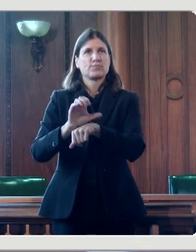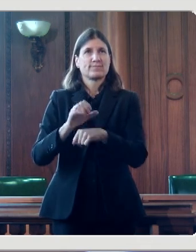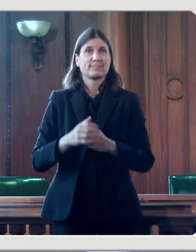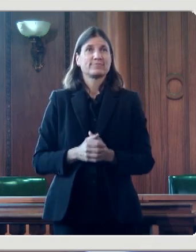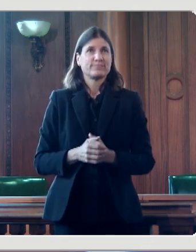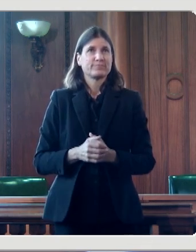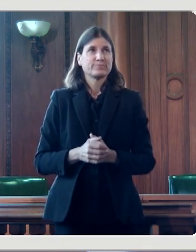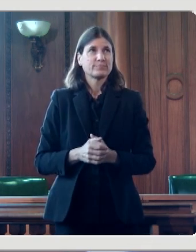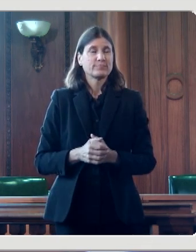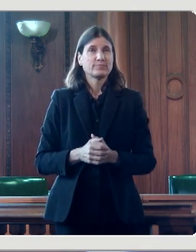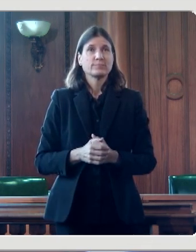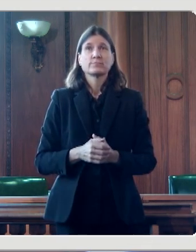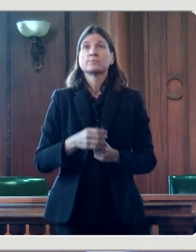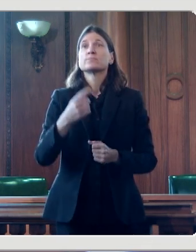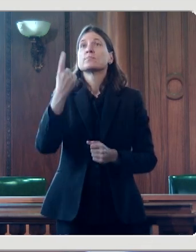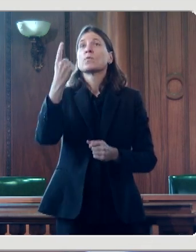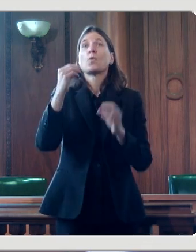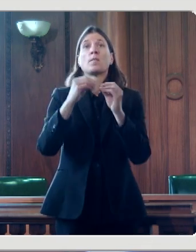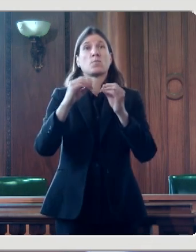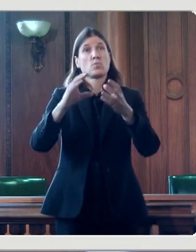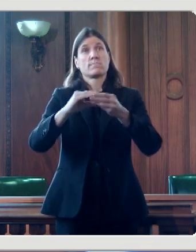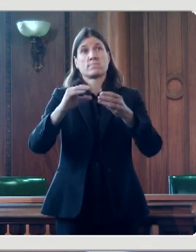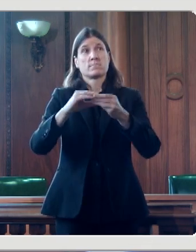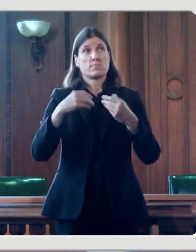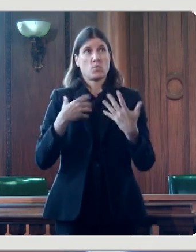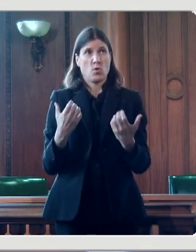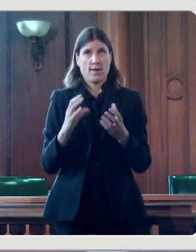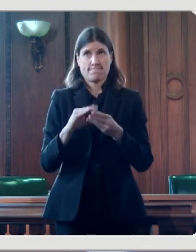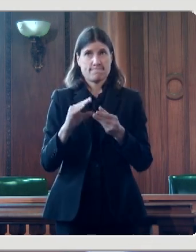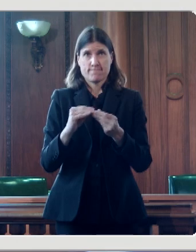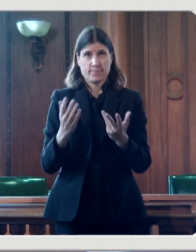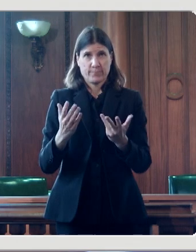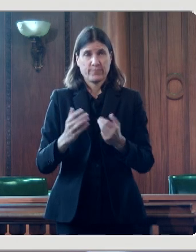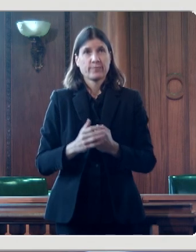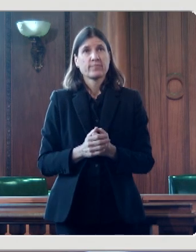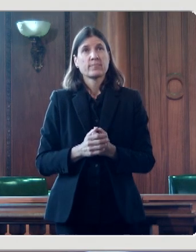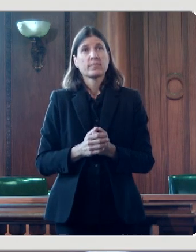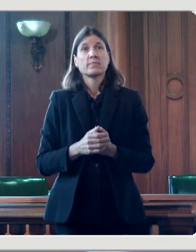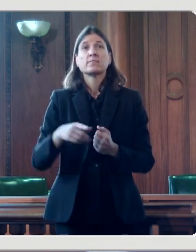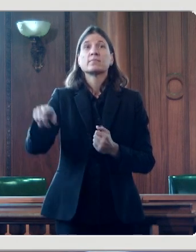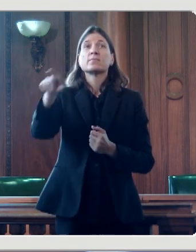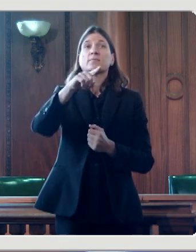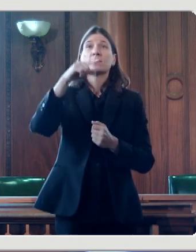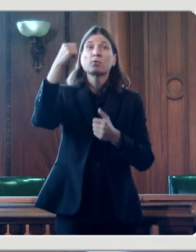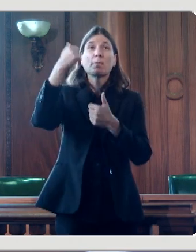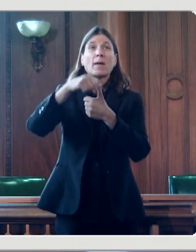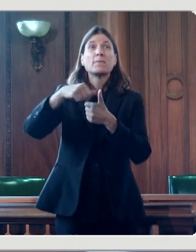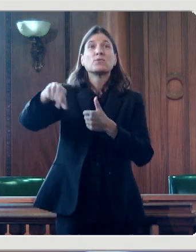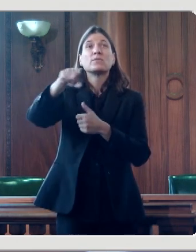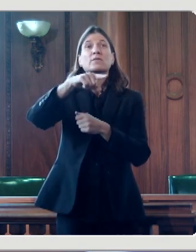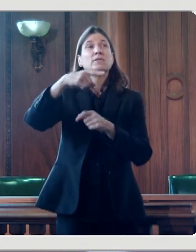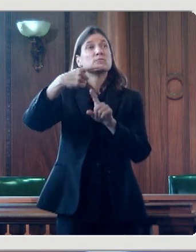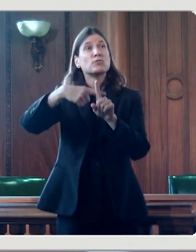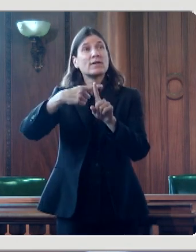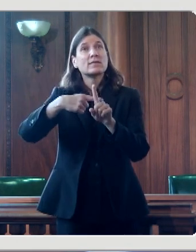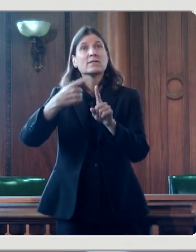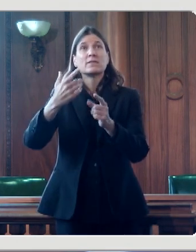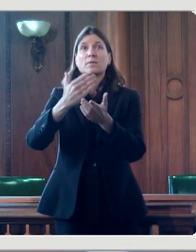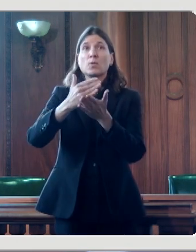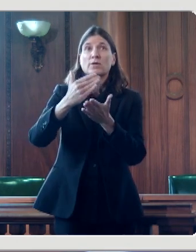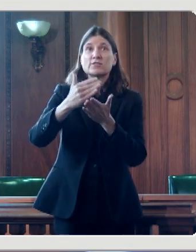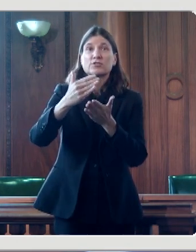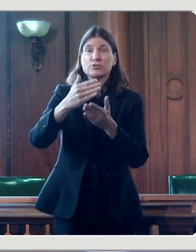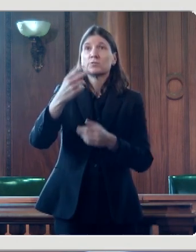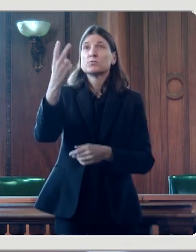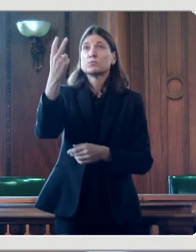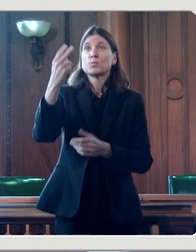professionals, we still have that fund at Wayfinders. That money is going quickly. That's $2 million